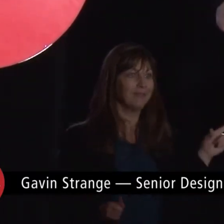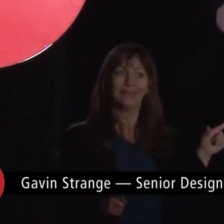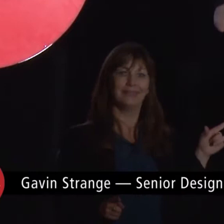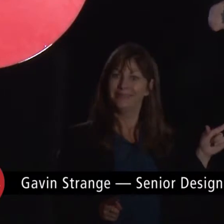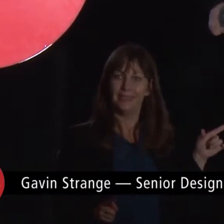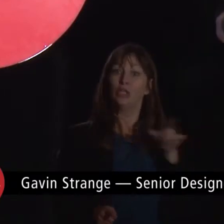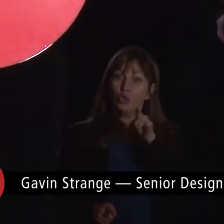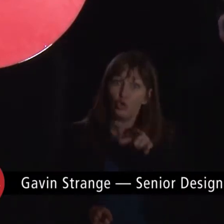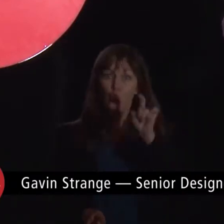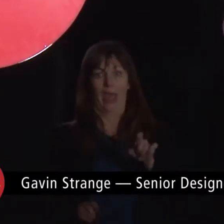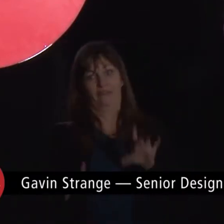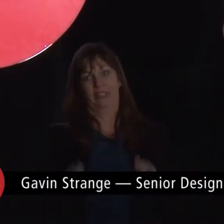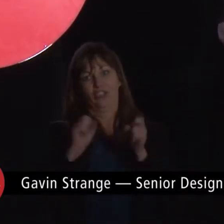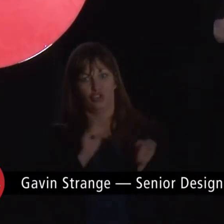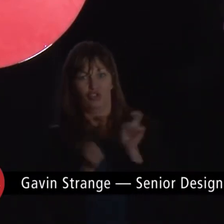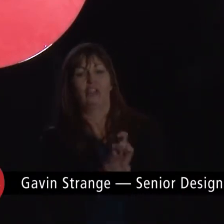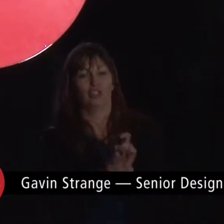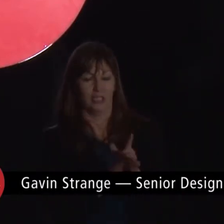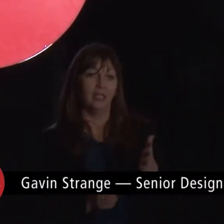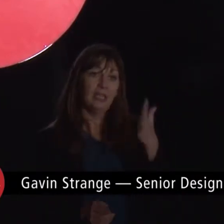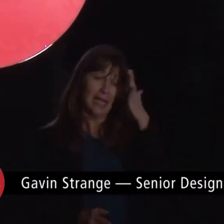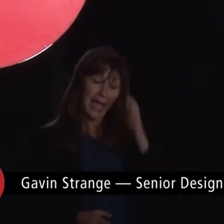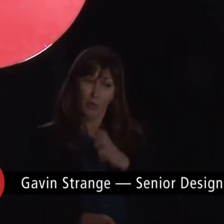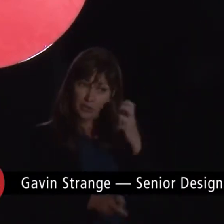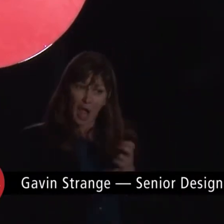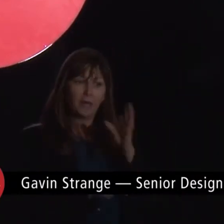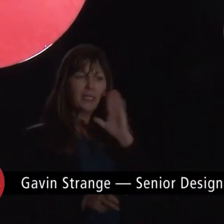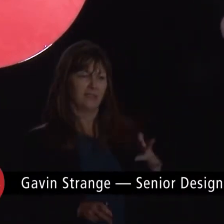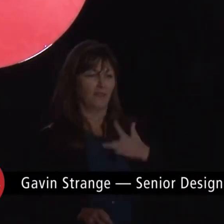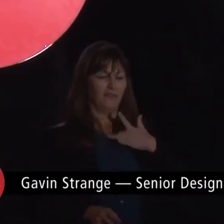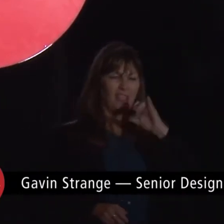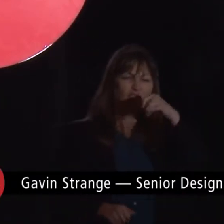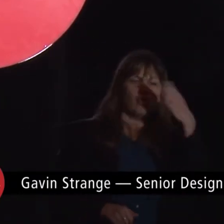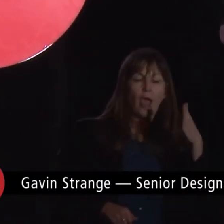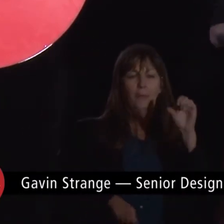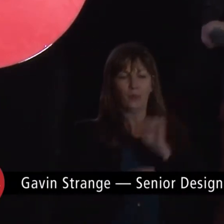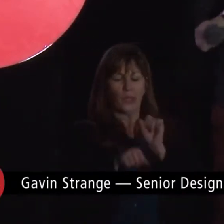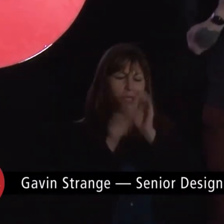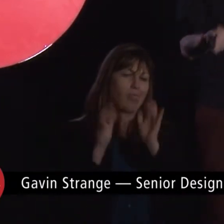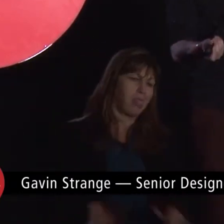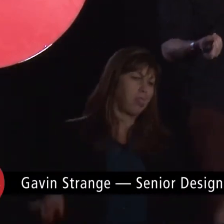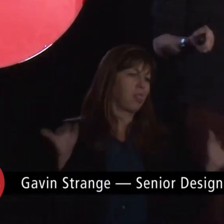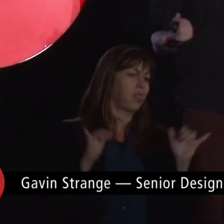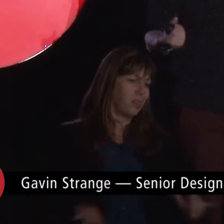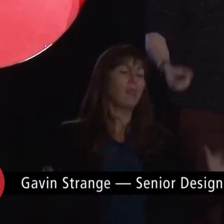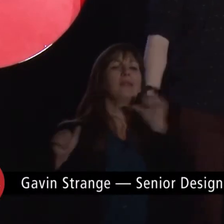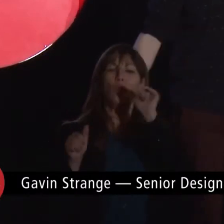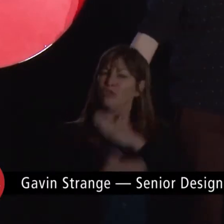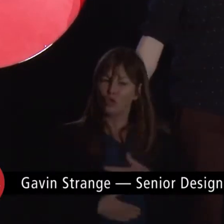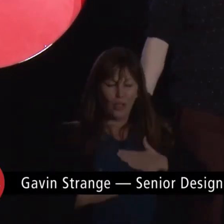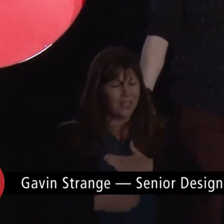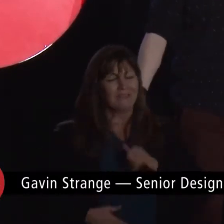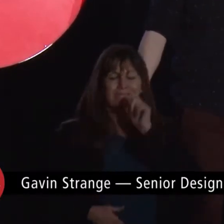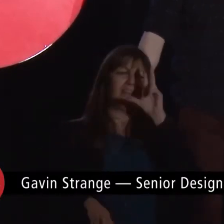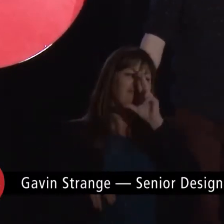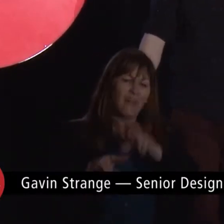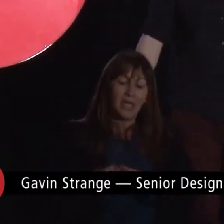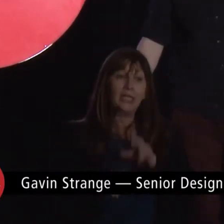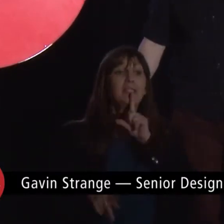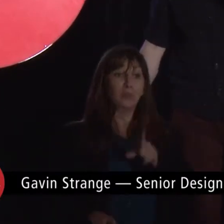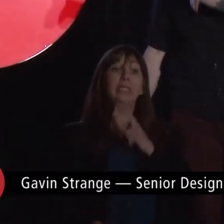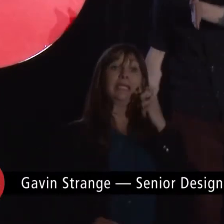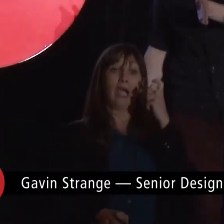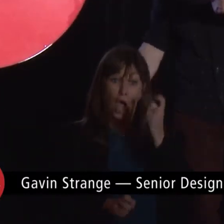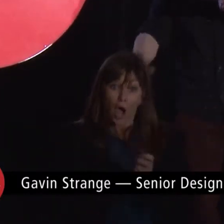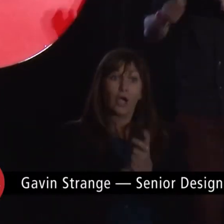it's really, it's hard, because, you know, if you get locked into a job, you get locked into something, a repetitive cycle that you're not enjoying, it is hard. And it's